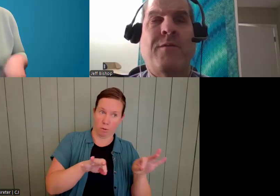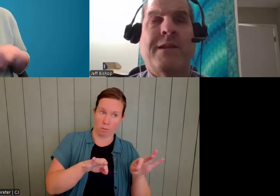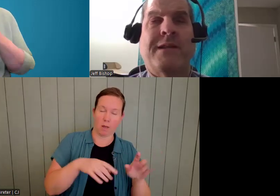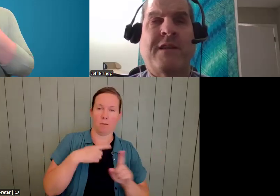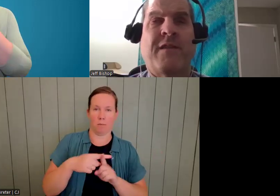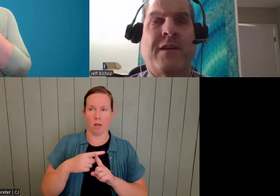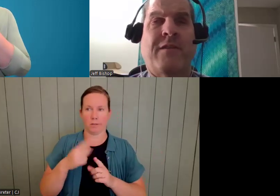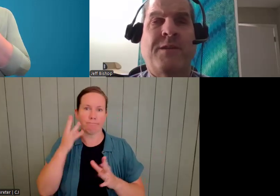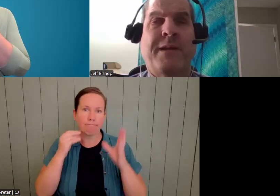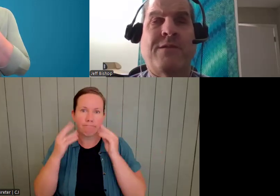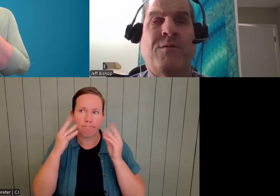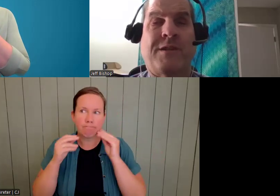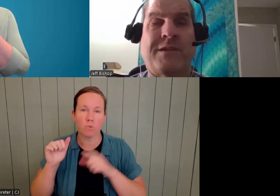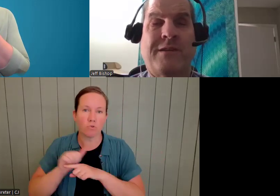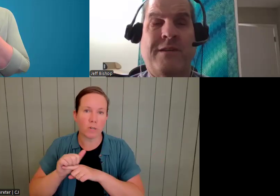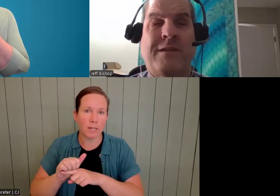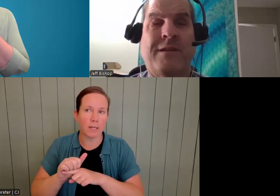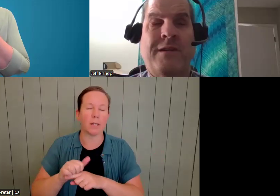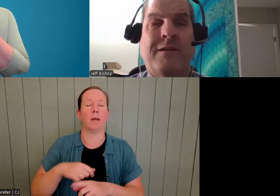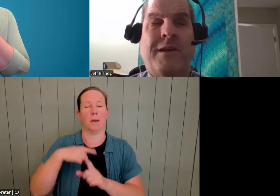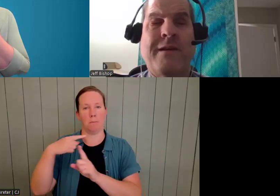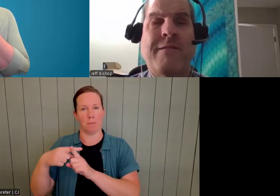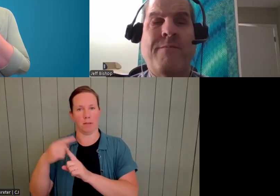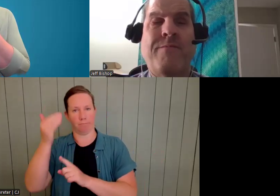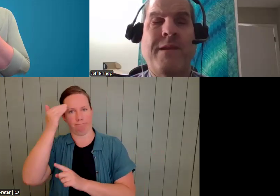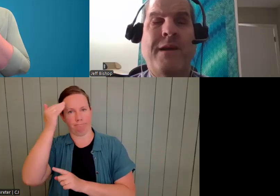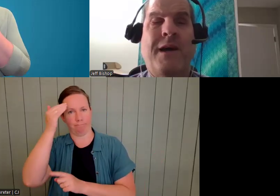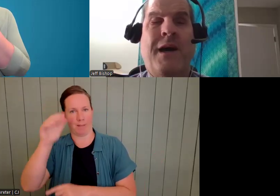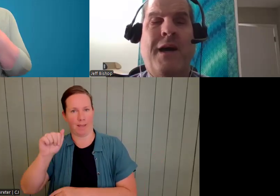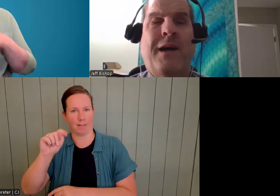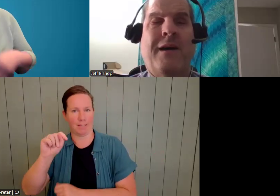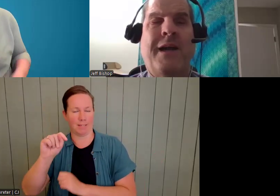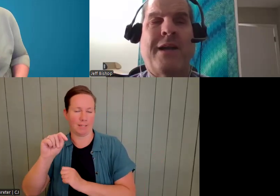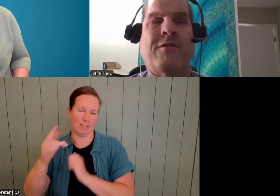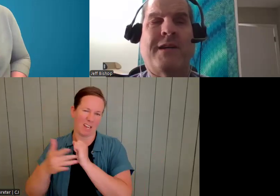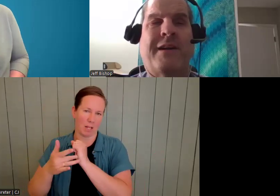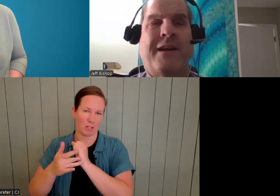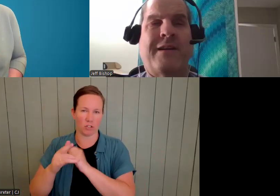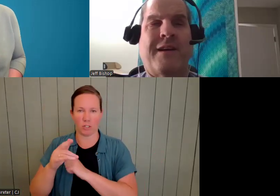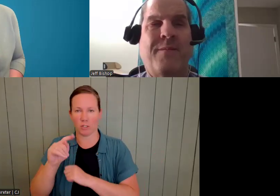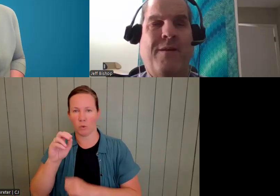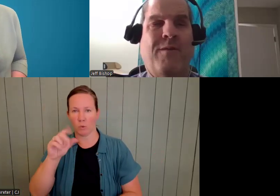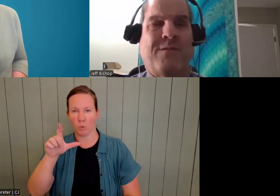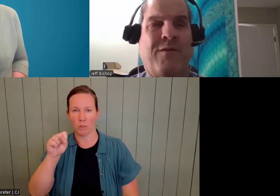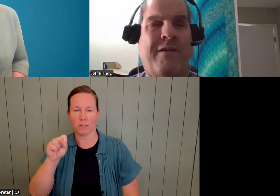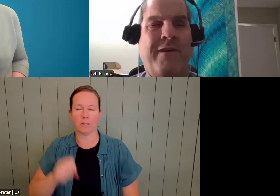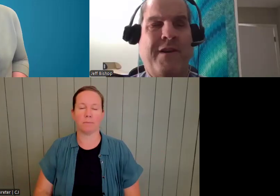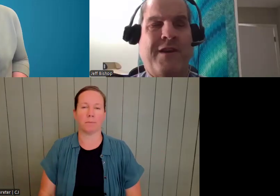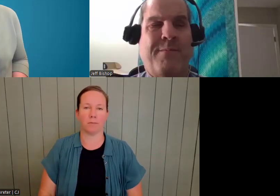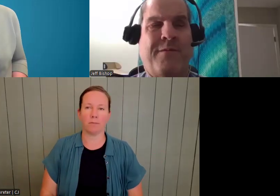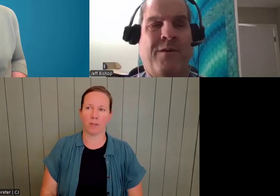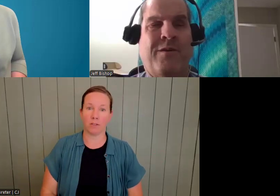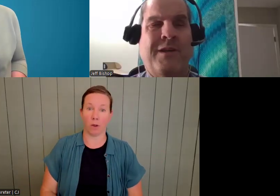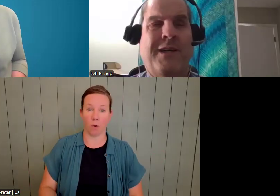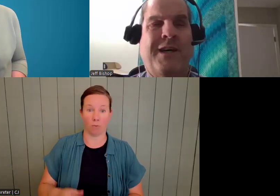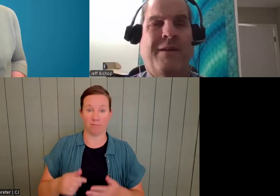familiarity with assistive technology-based tools. Okay. And it goes on and on talking about what's required for each type